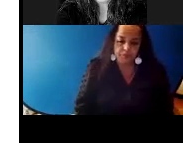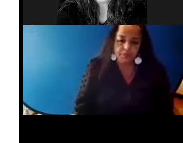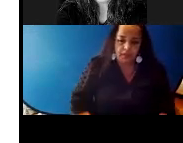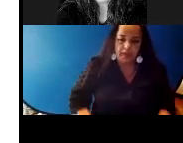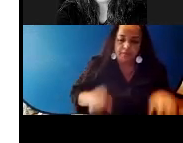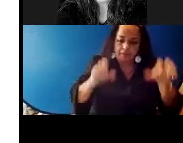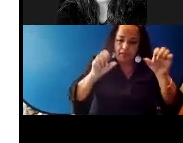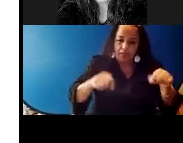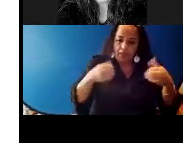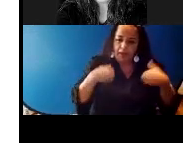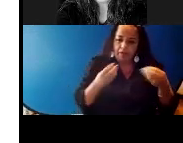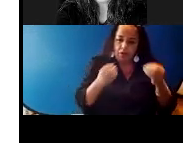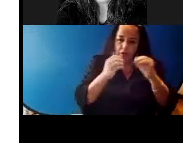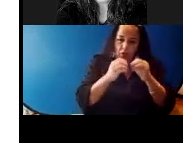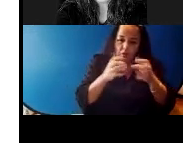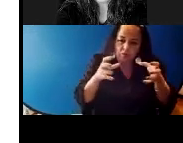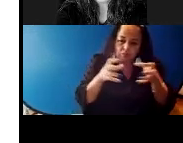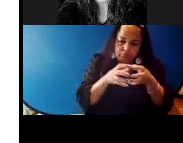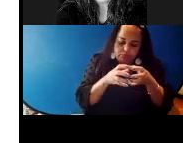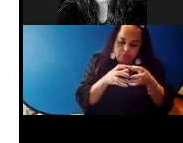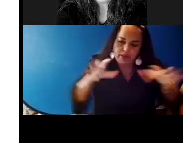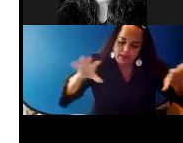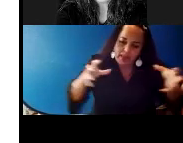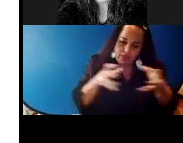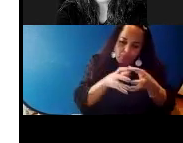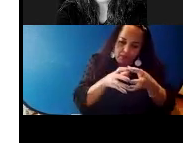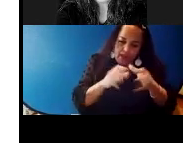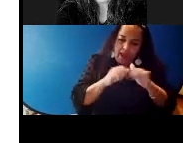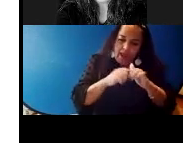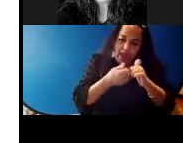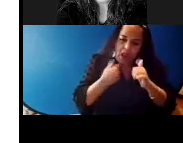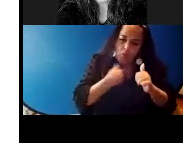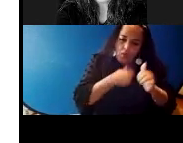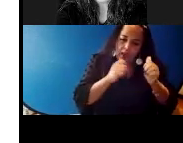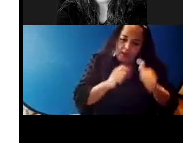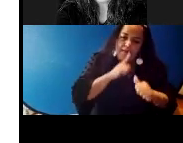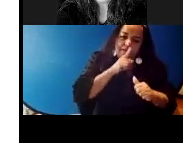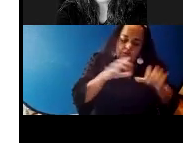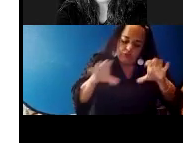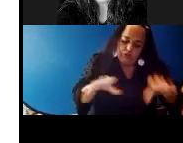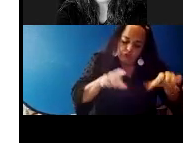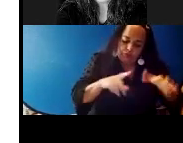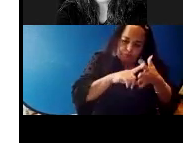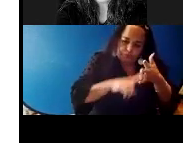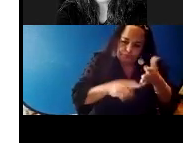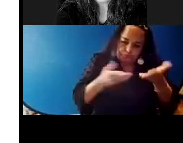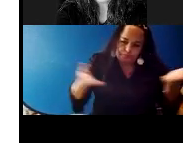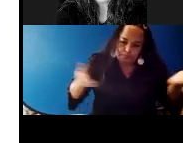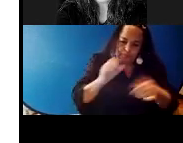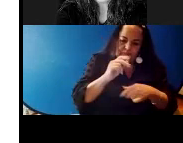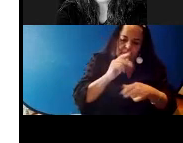a little bit of a more intimate gathering to learn more about how can we actually start to do these things in the work that we're